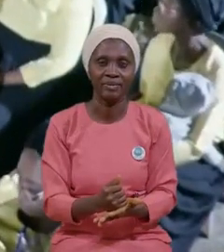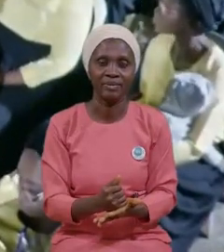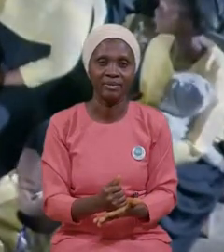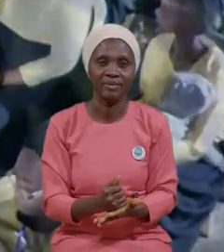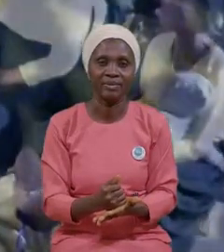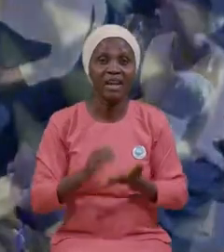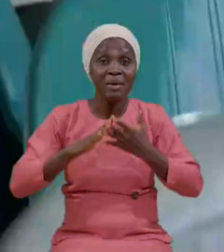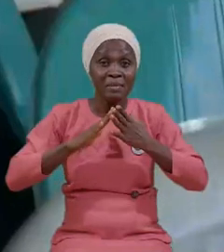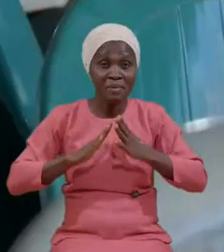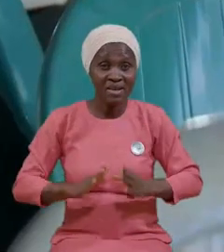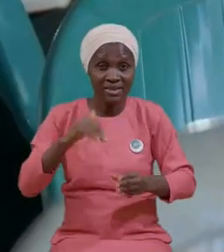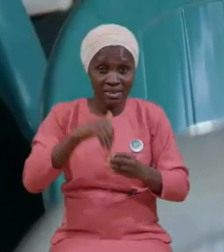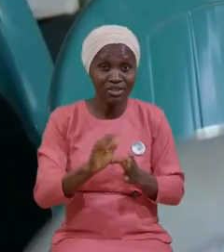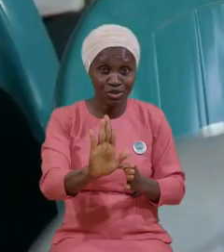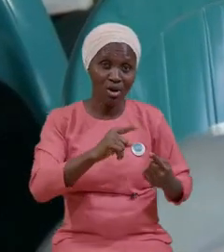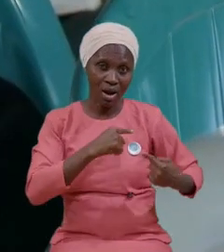Peace in your heart.